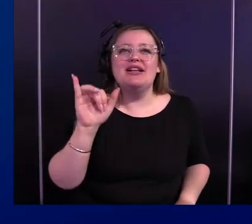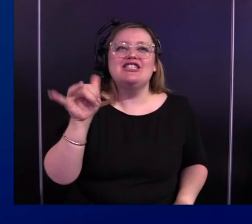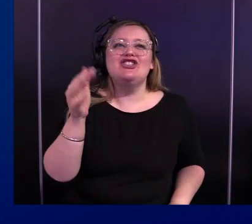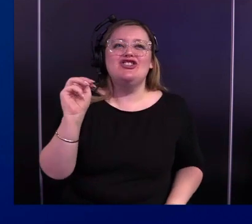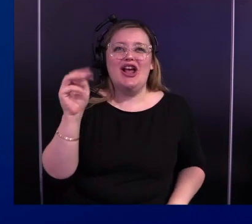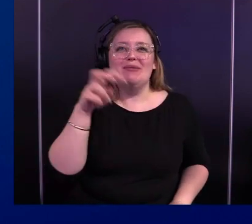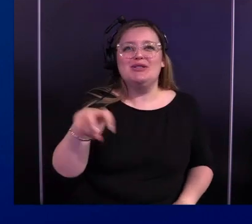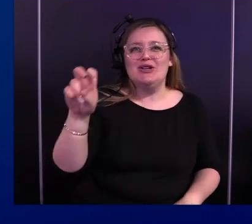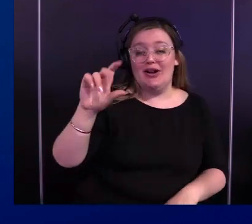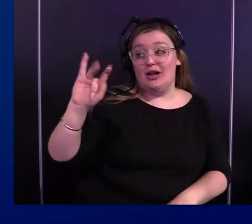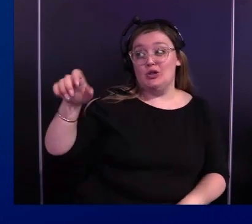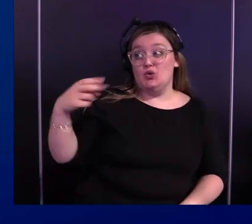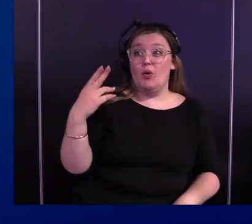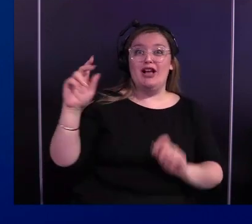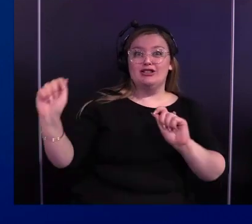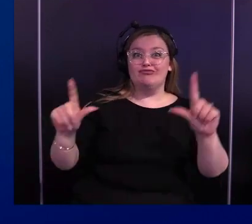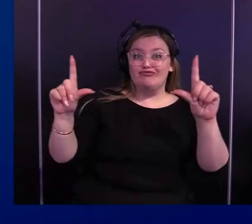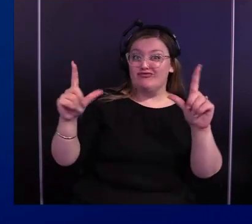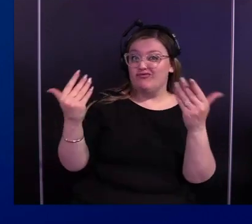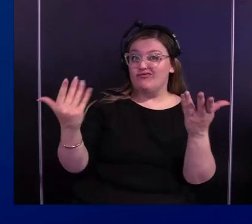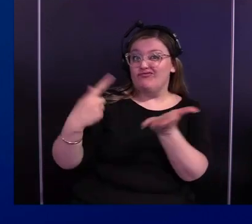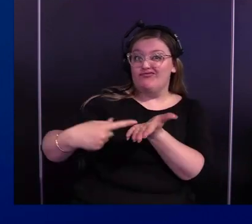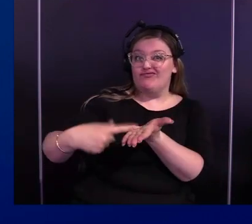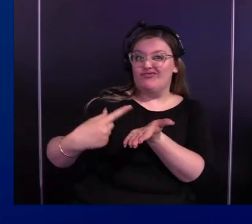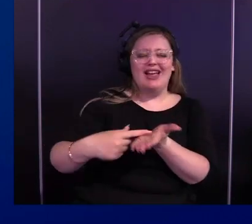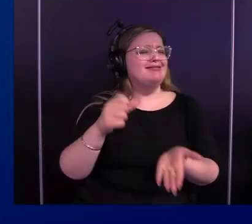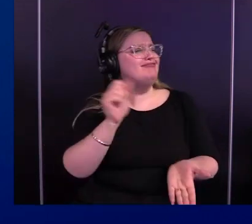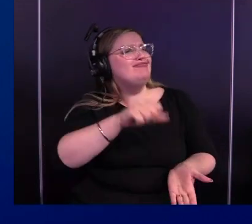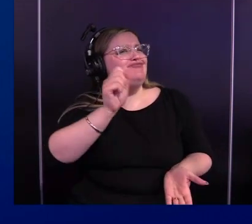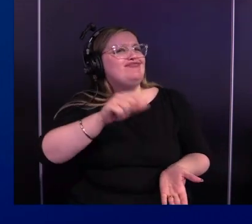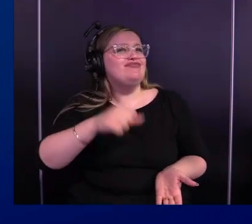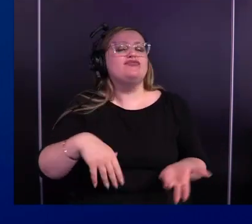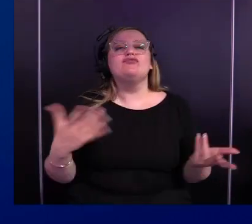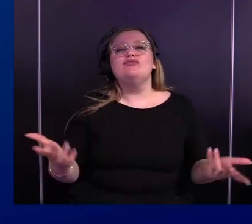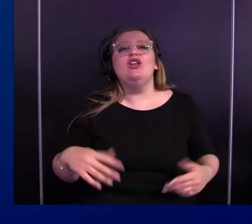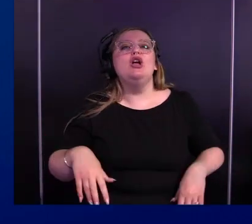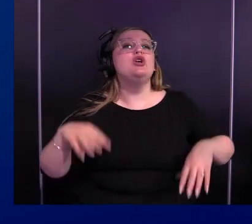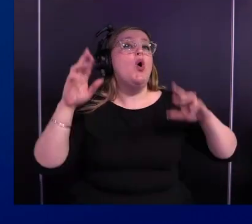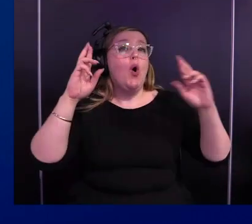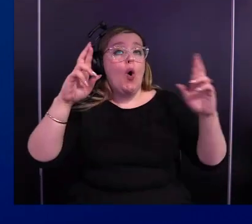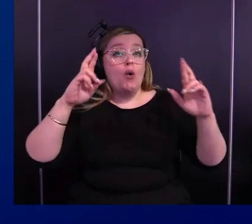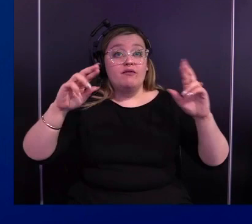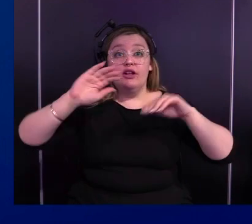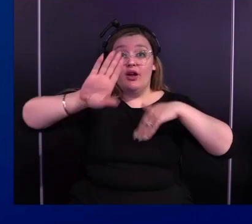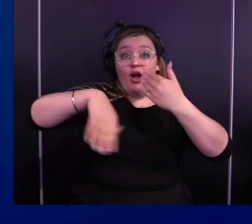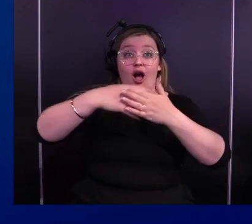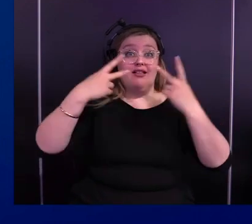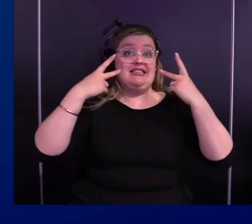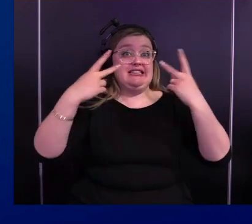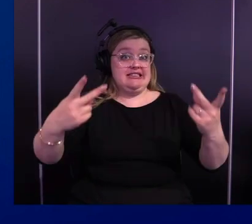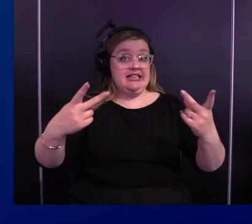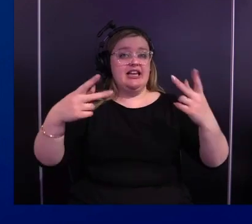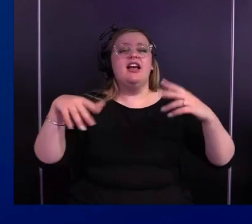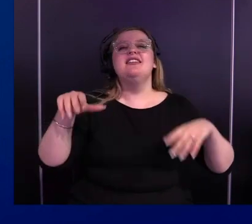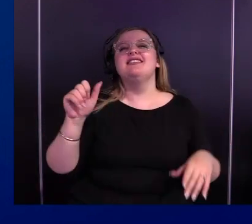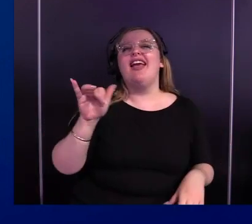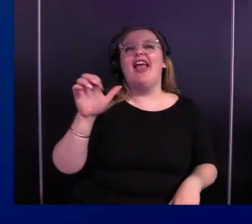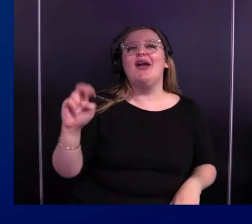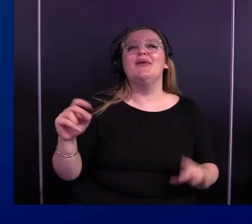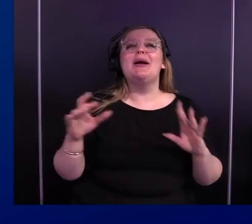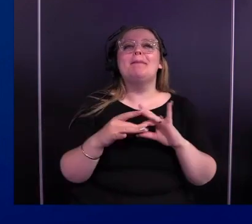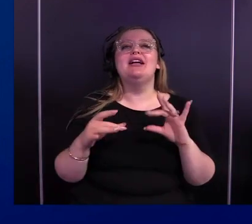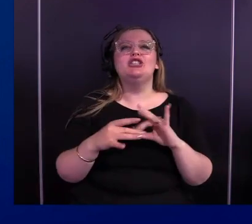right now. Should we talk about that first? Yeah, let's jump in. So hopefully everybody can see this up. So as Aaron mentioned, we just did